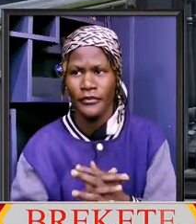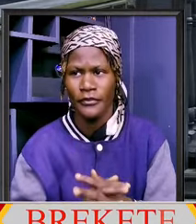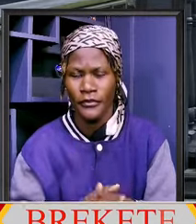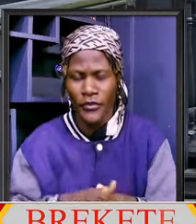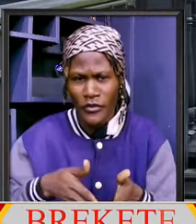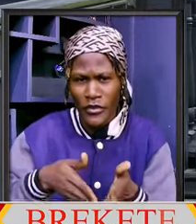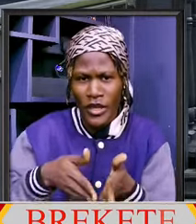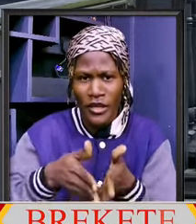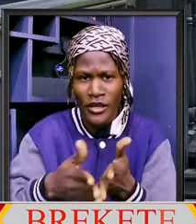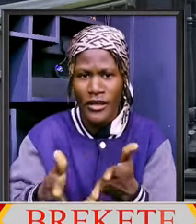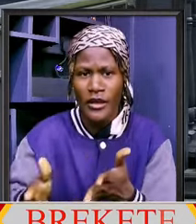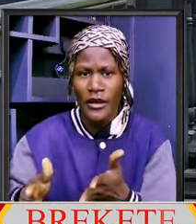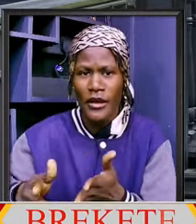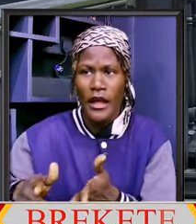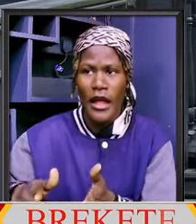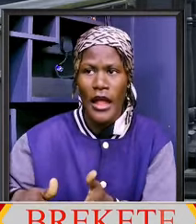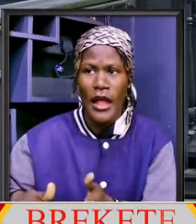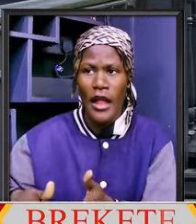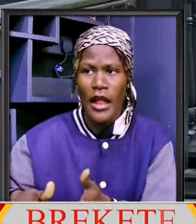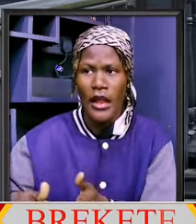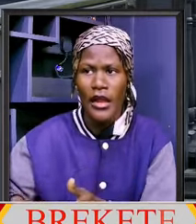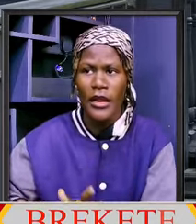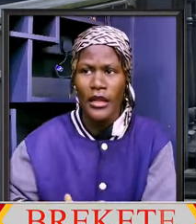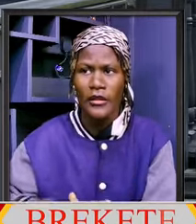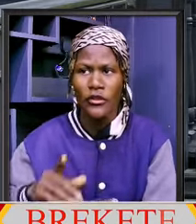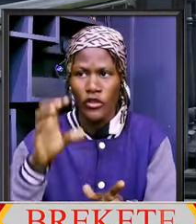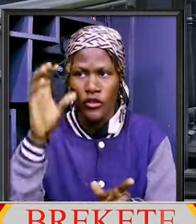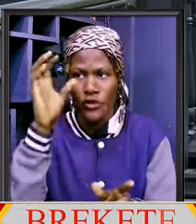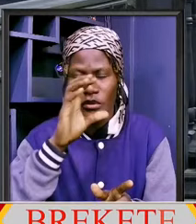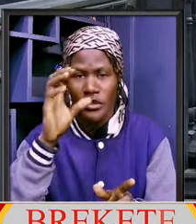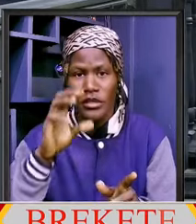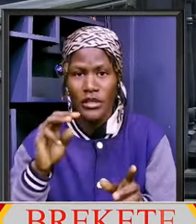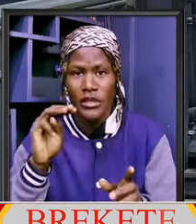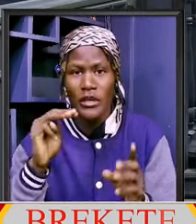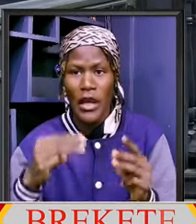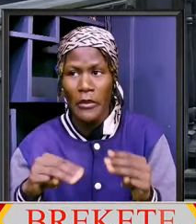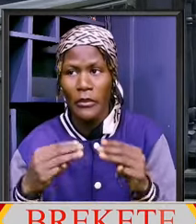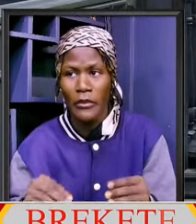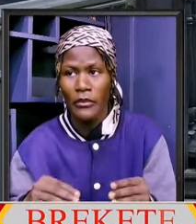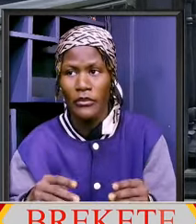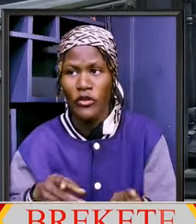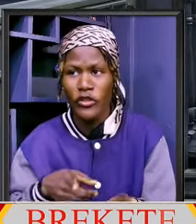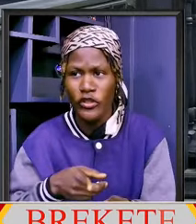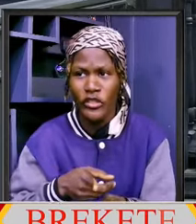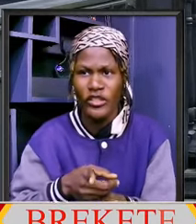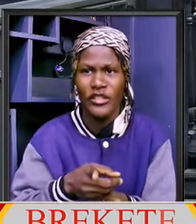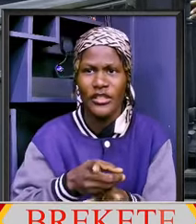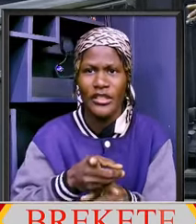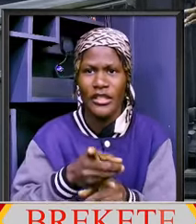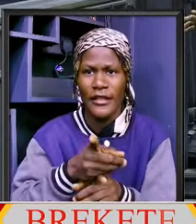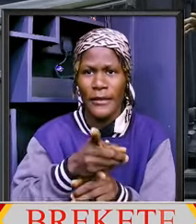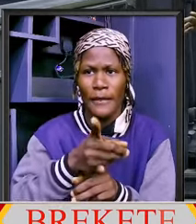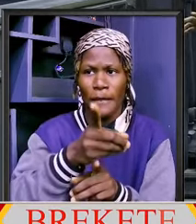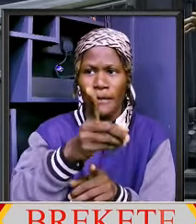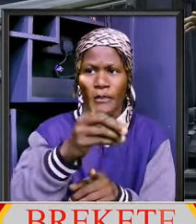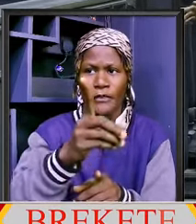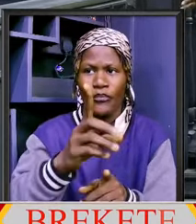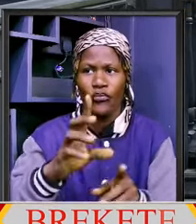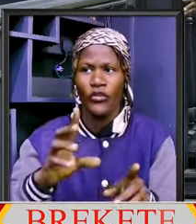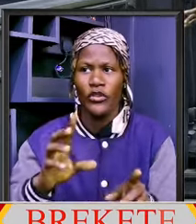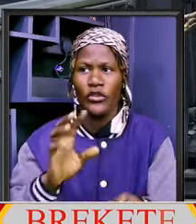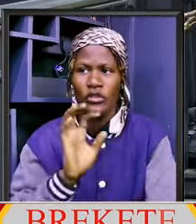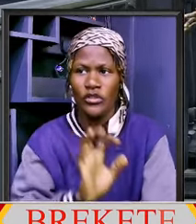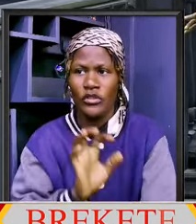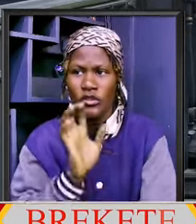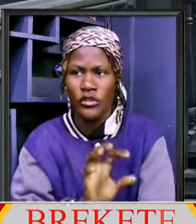by going by left, stand. You reach our market. Going by straight, you reach three churches like this.